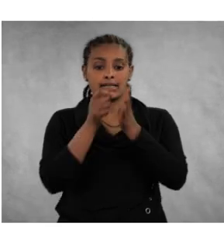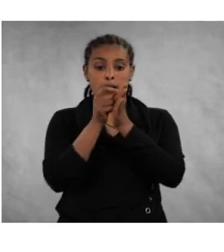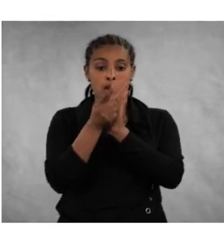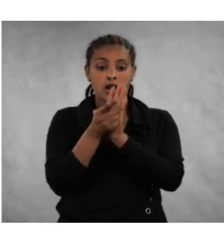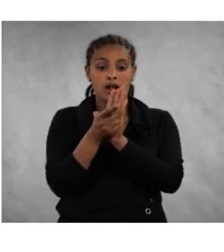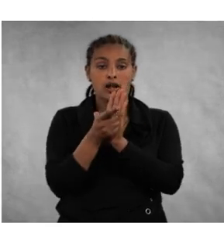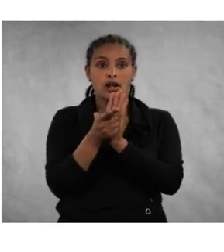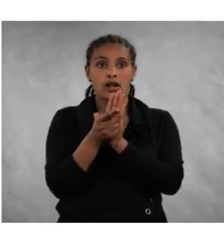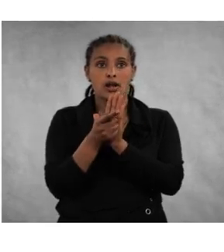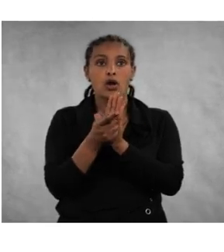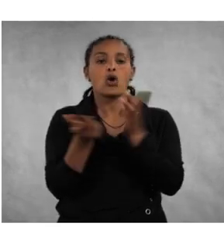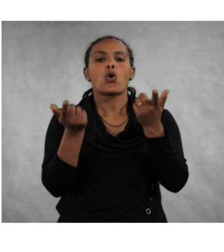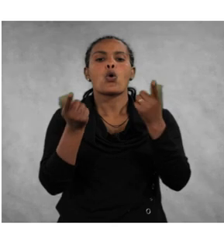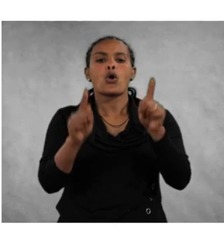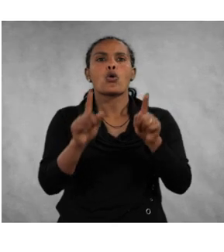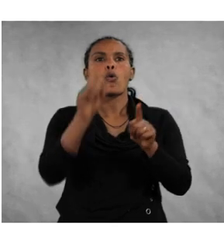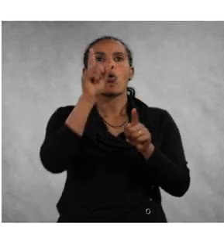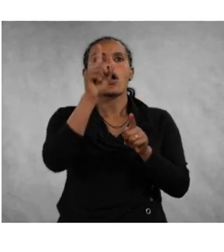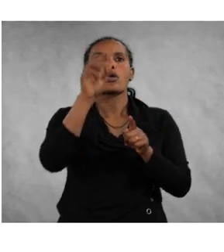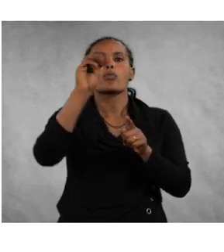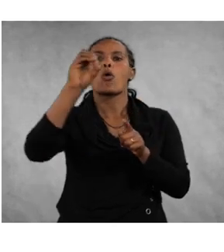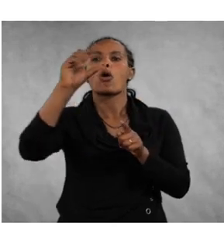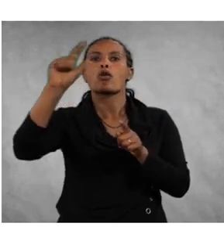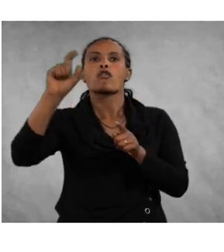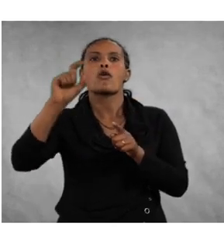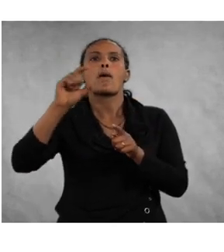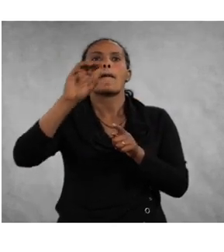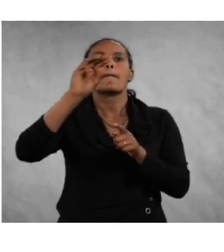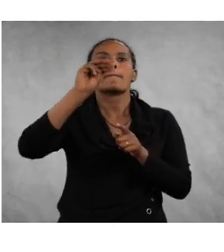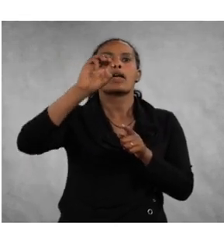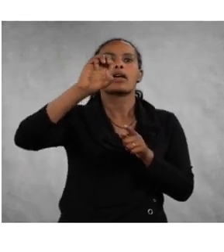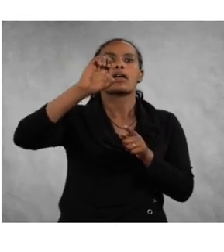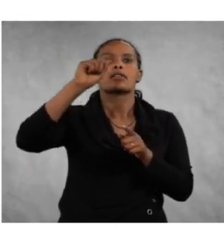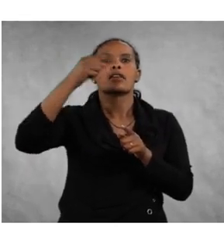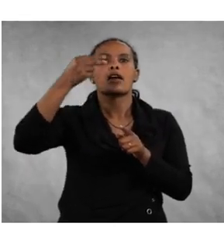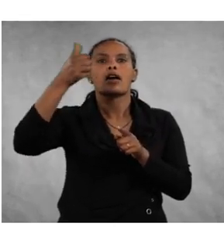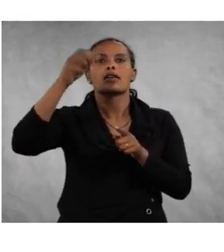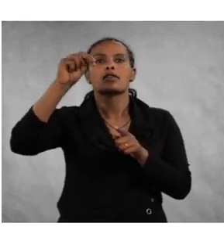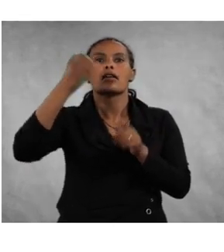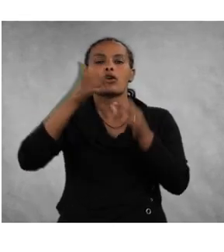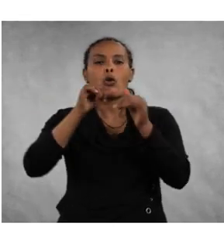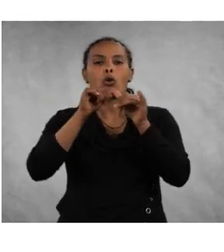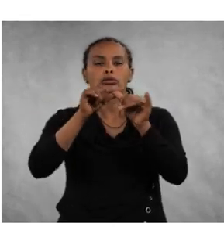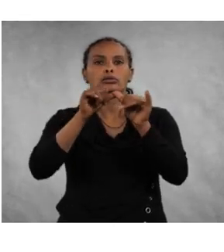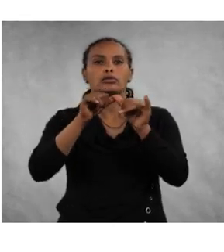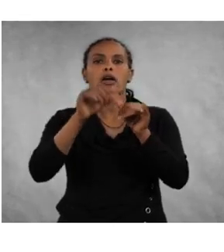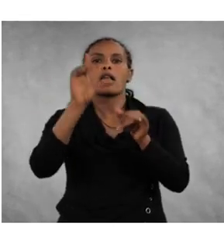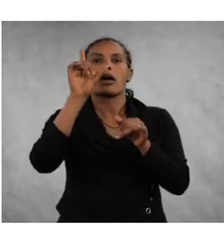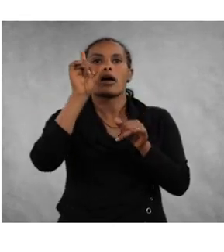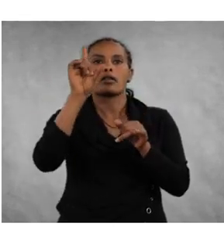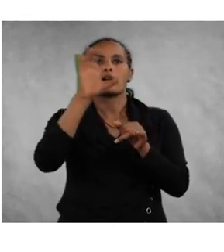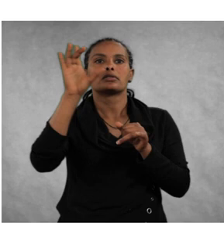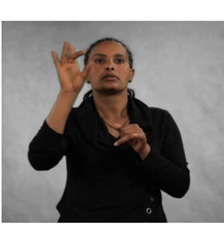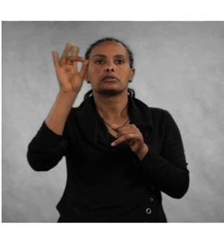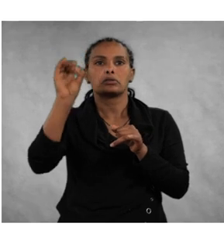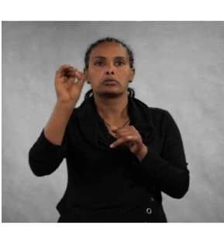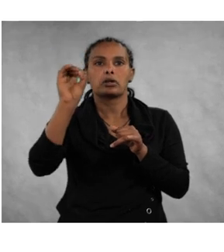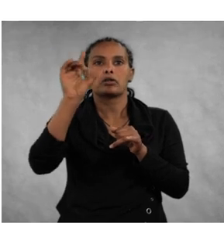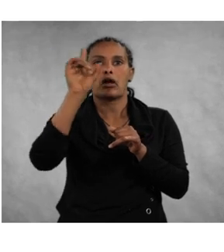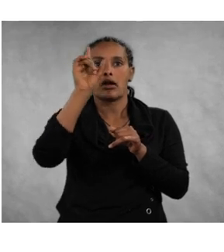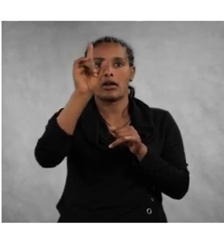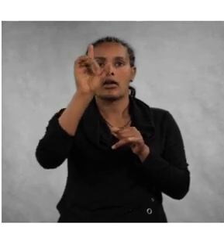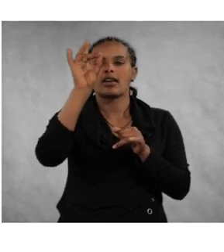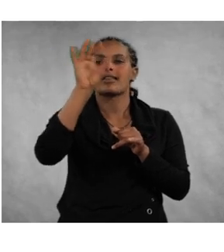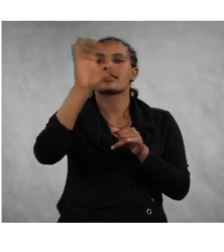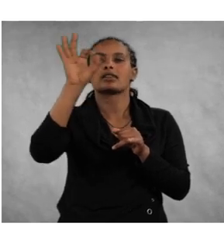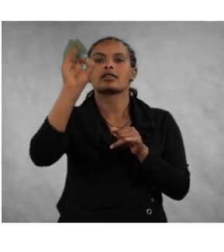Example, when 1 mole of methane is burned at constant pressure, 890 kilojoule of energy is released